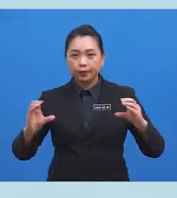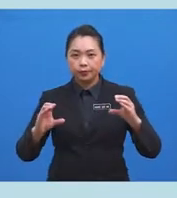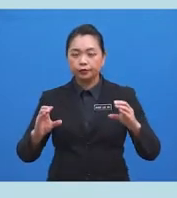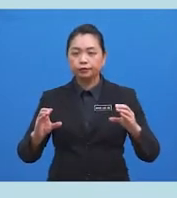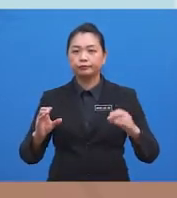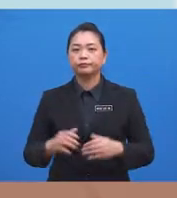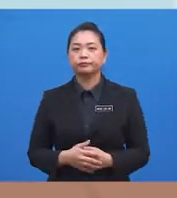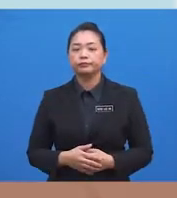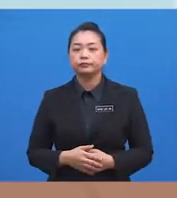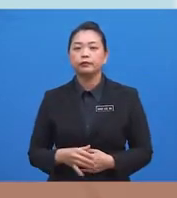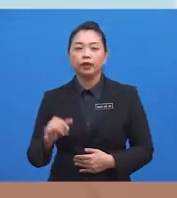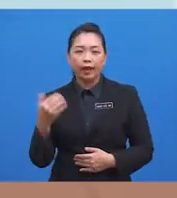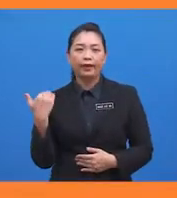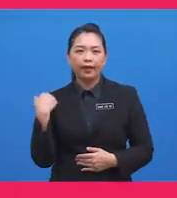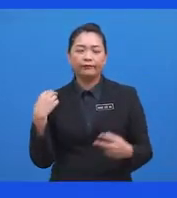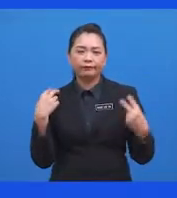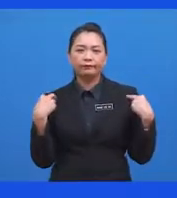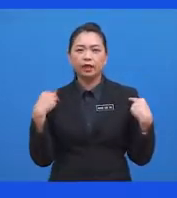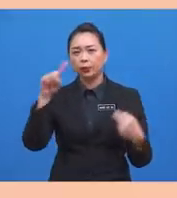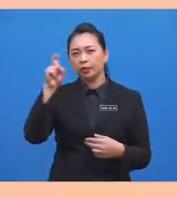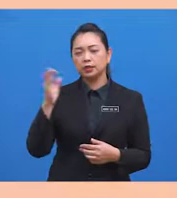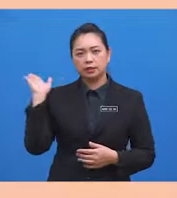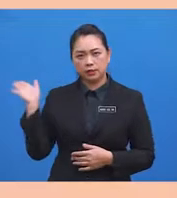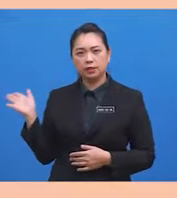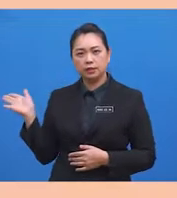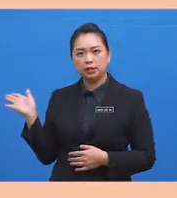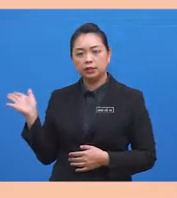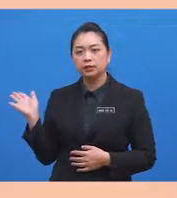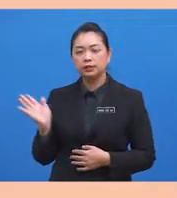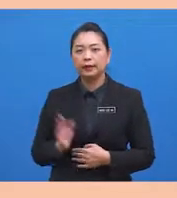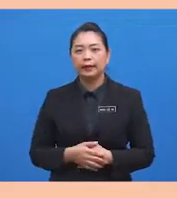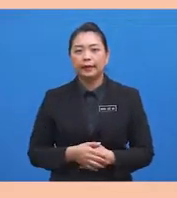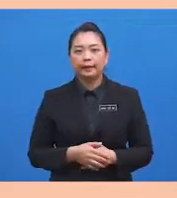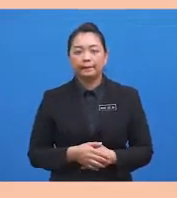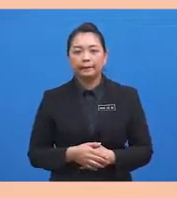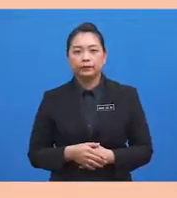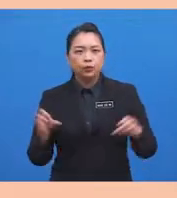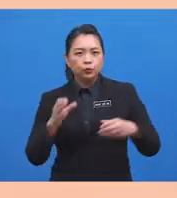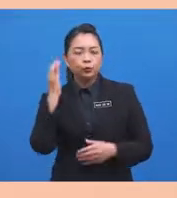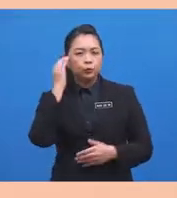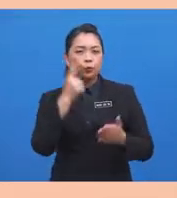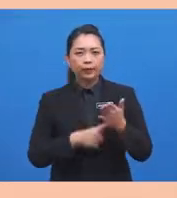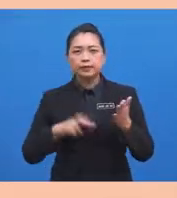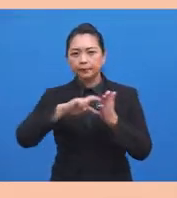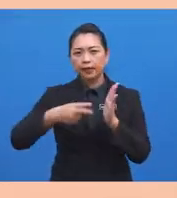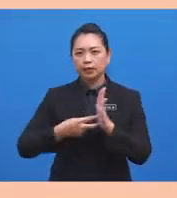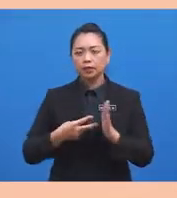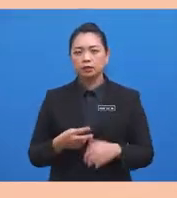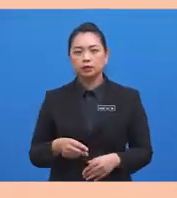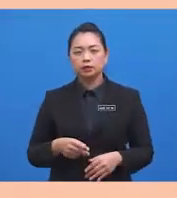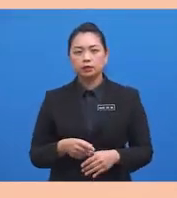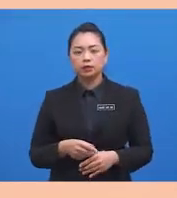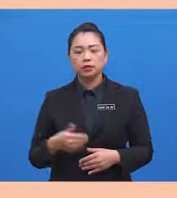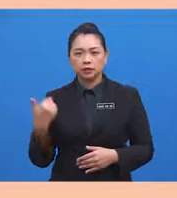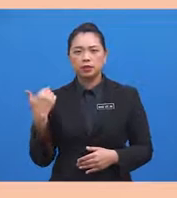text for today. I have a question for you. Have you seen this? Do you know what it means?